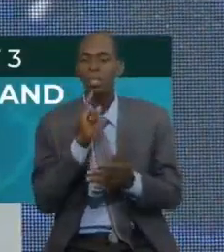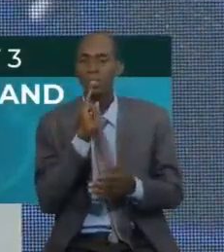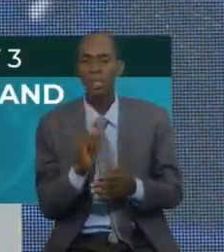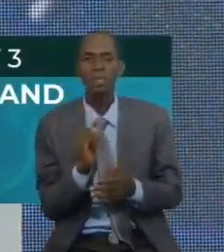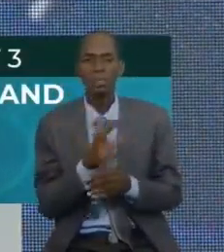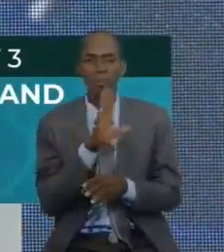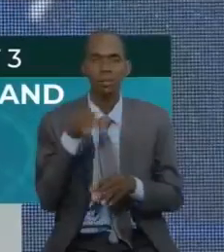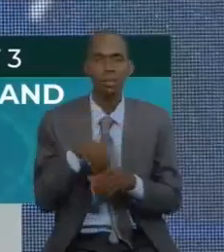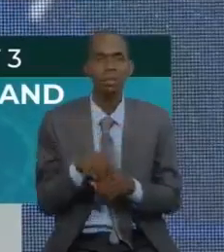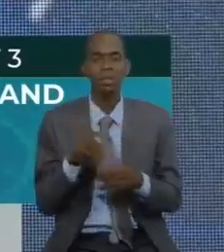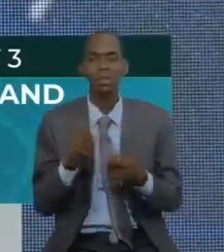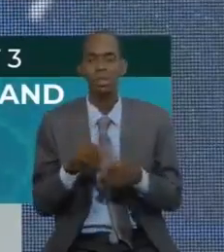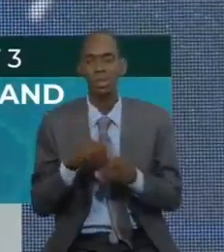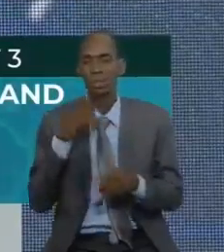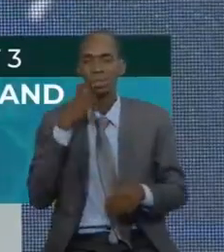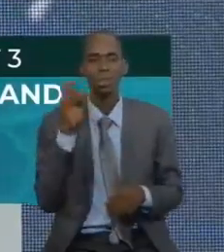in ordinances,